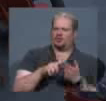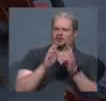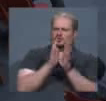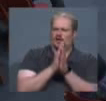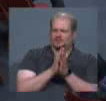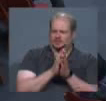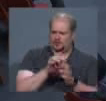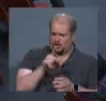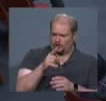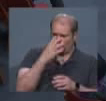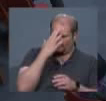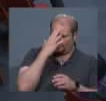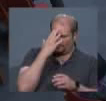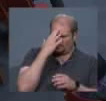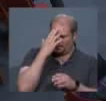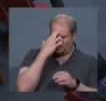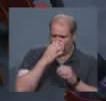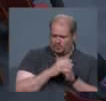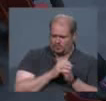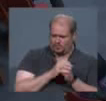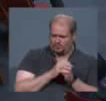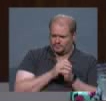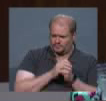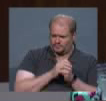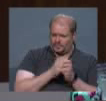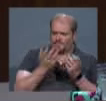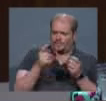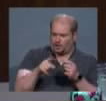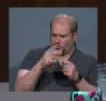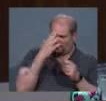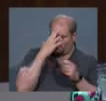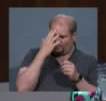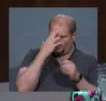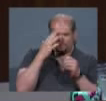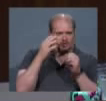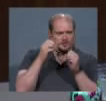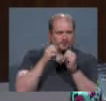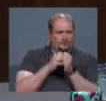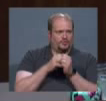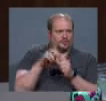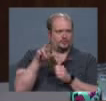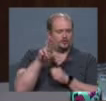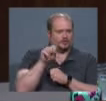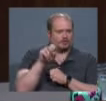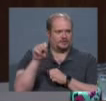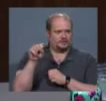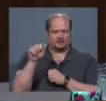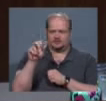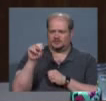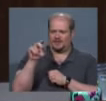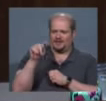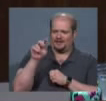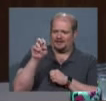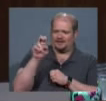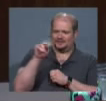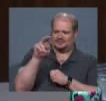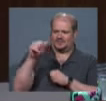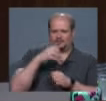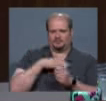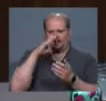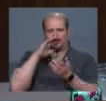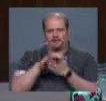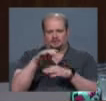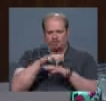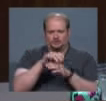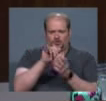him, are you familiar? you pull the microphone up, Director? Are you familiar or you're aware of the USS Antenna? And I asked you that because my husband was